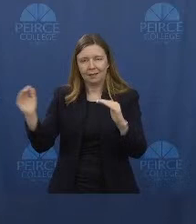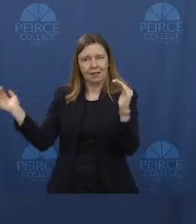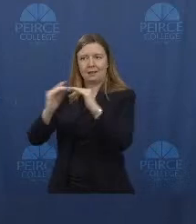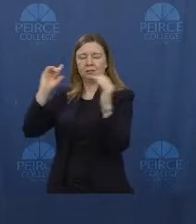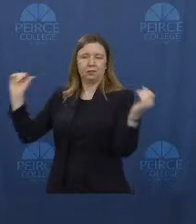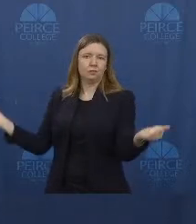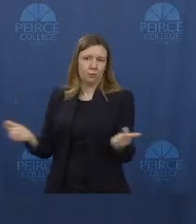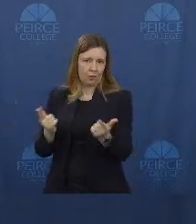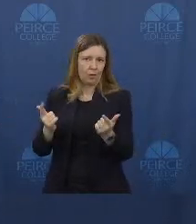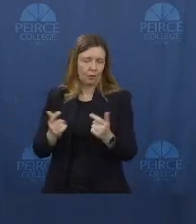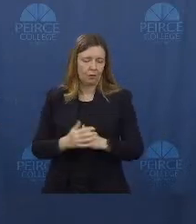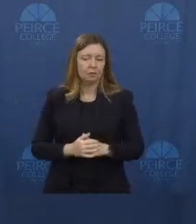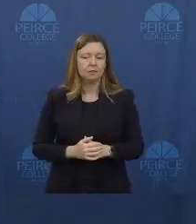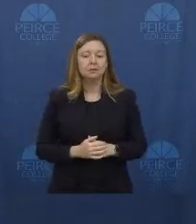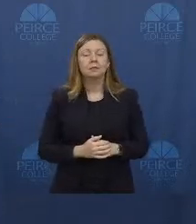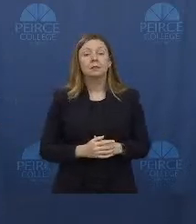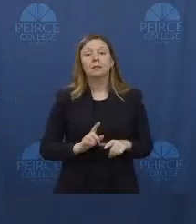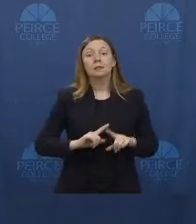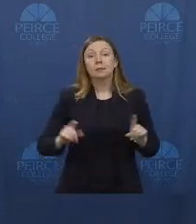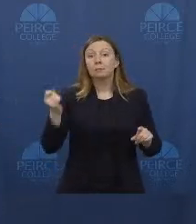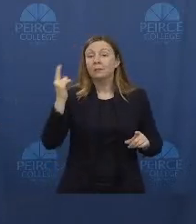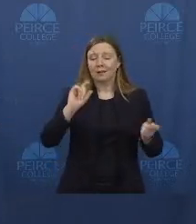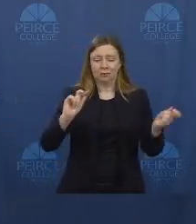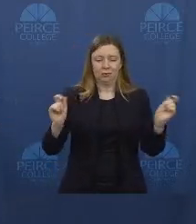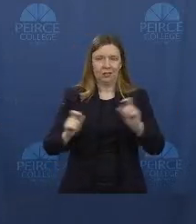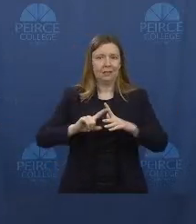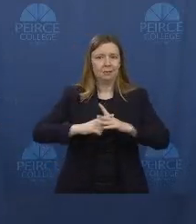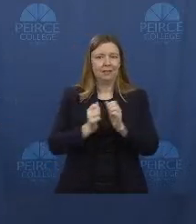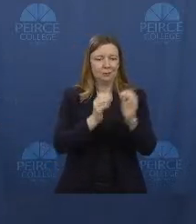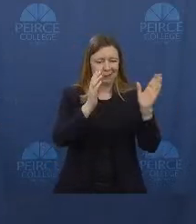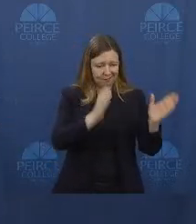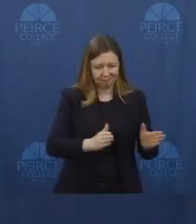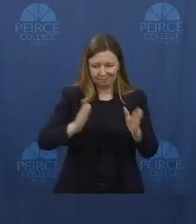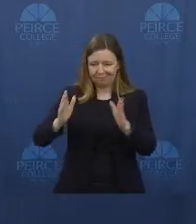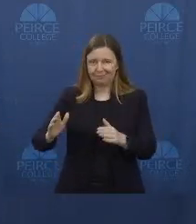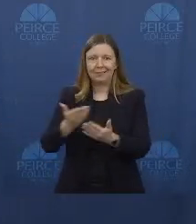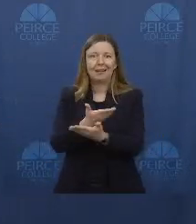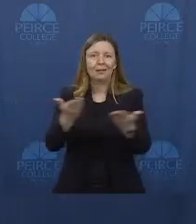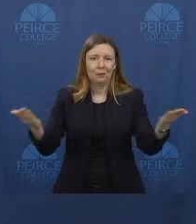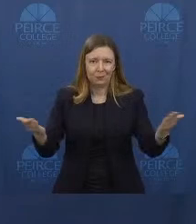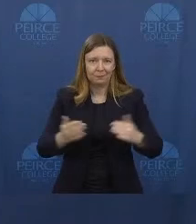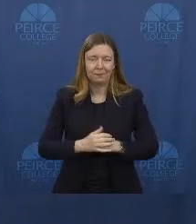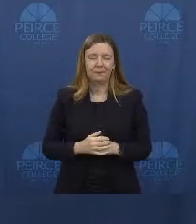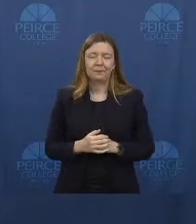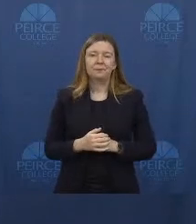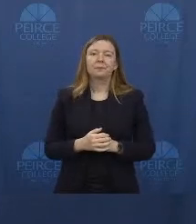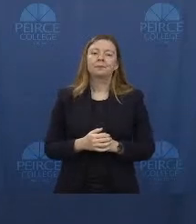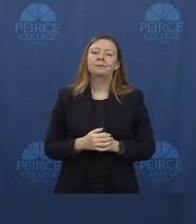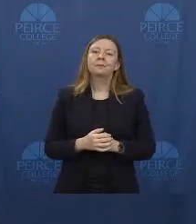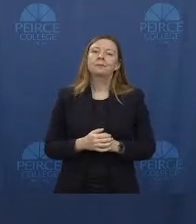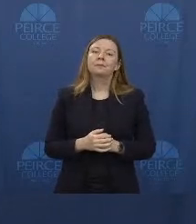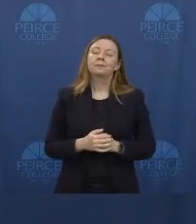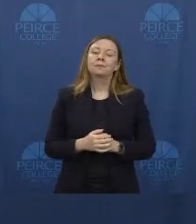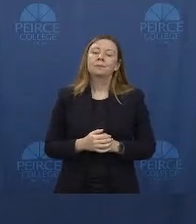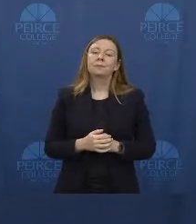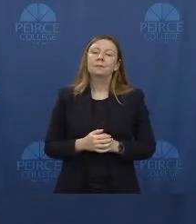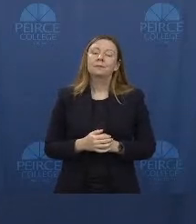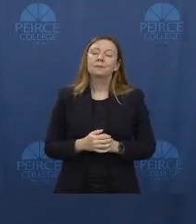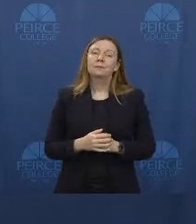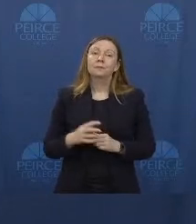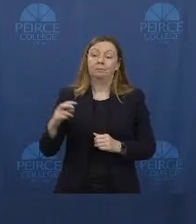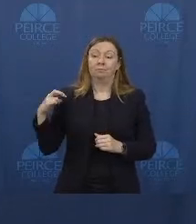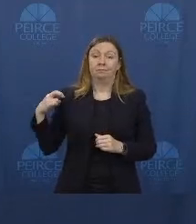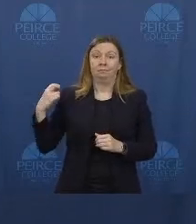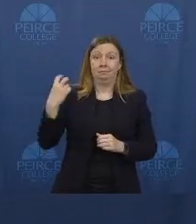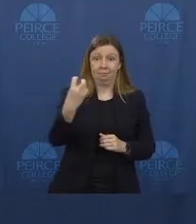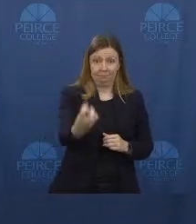all. But change begins with individuals like you. I sat exactly where you are